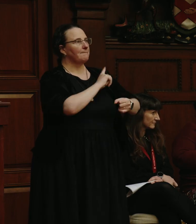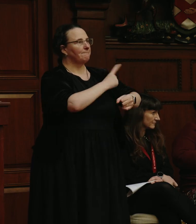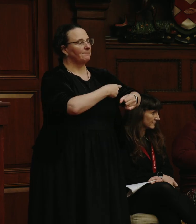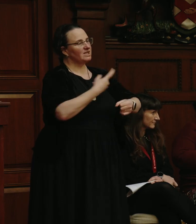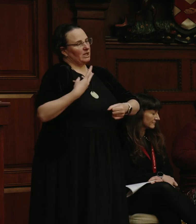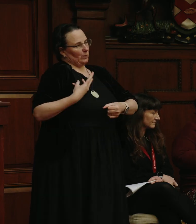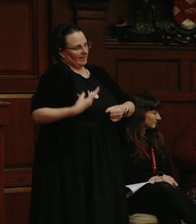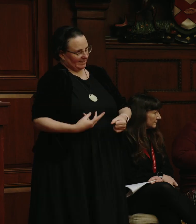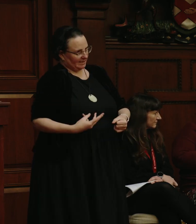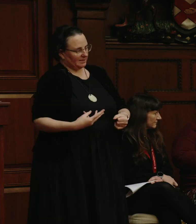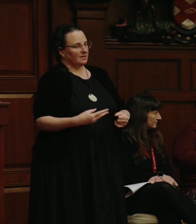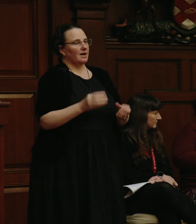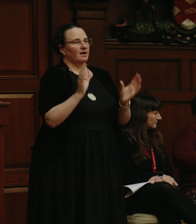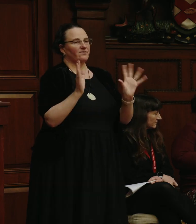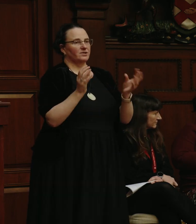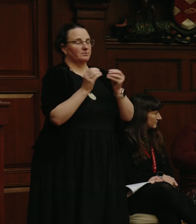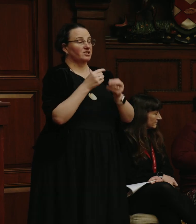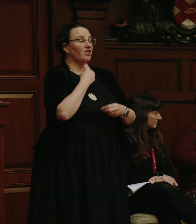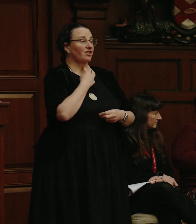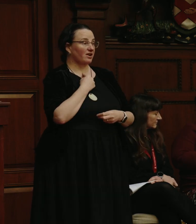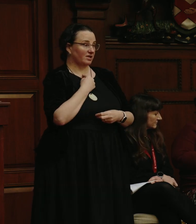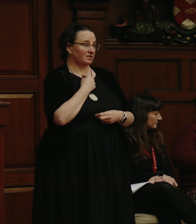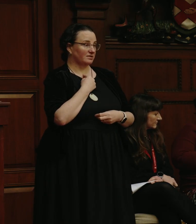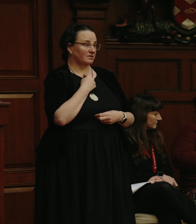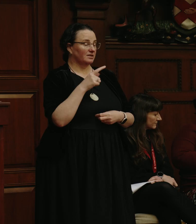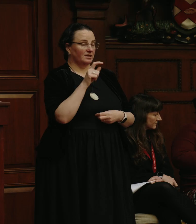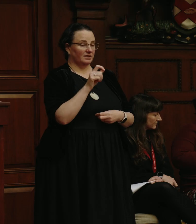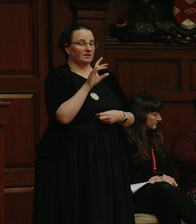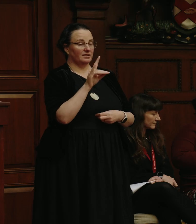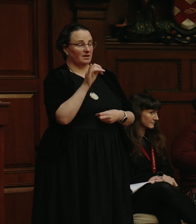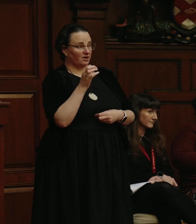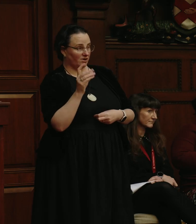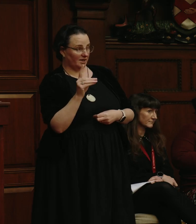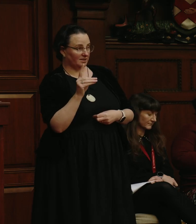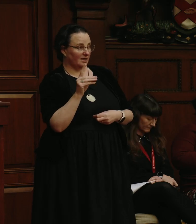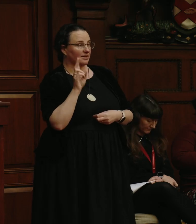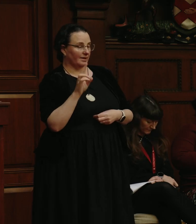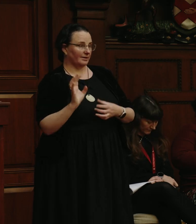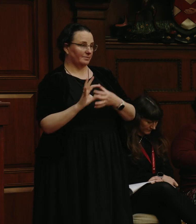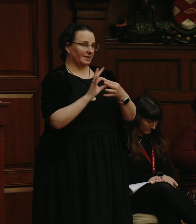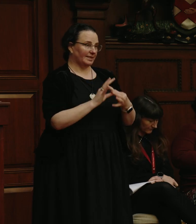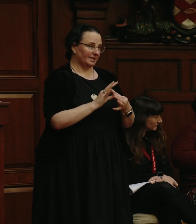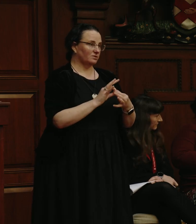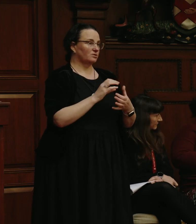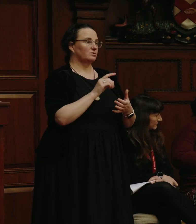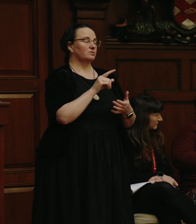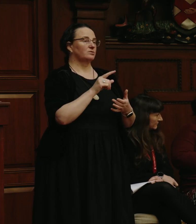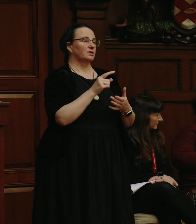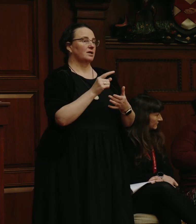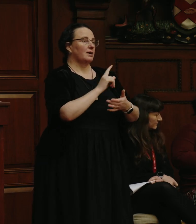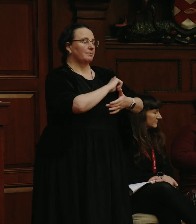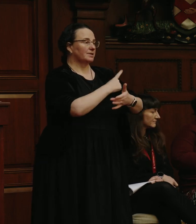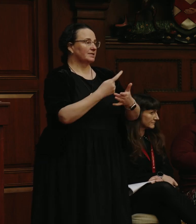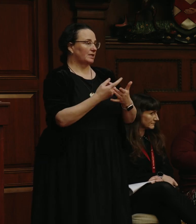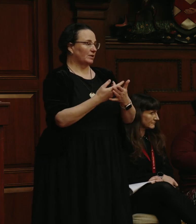weakness. I mentioned thyroid earlier, so absolutely that can be linked with muscle weakness, and joint pain